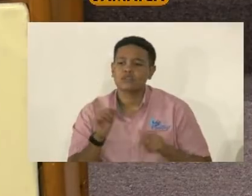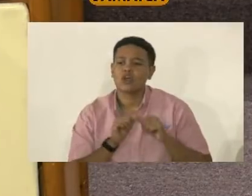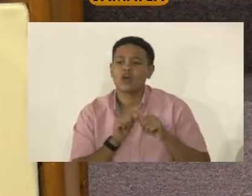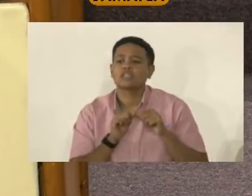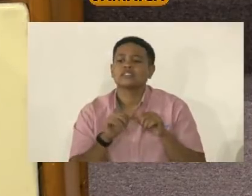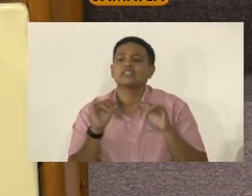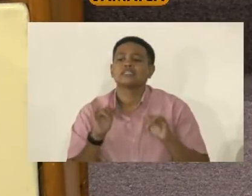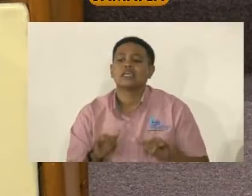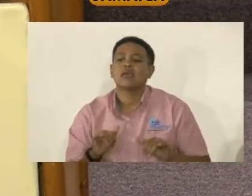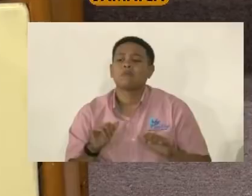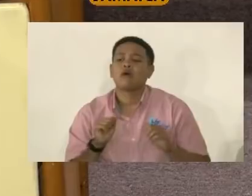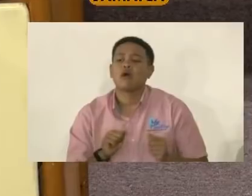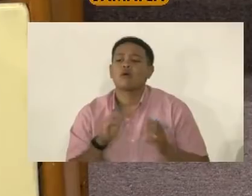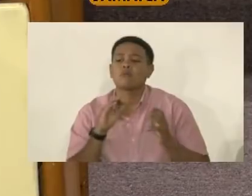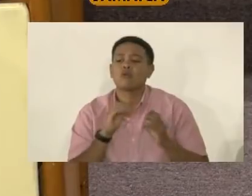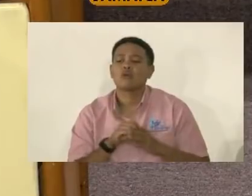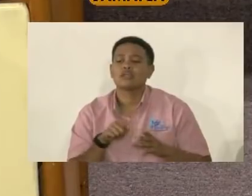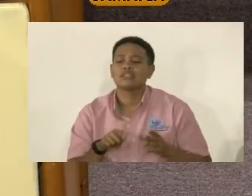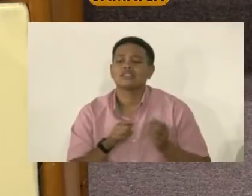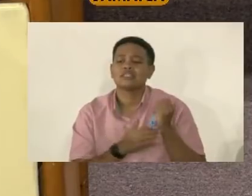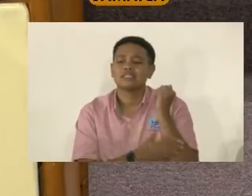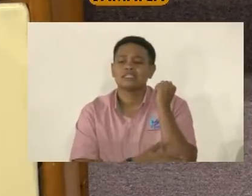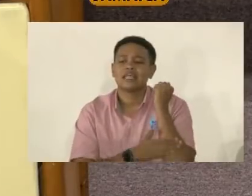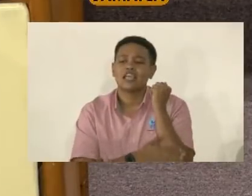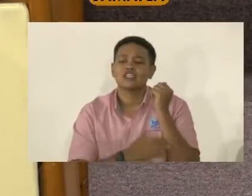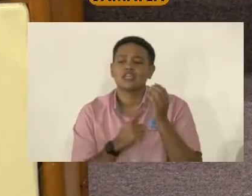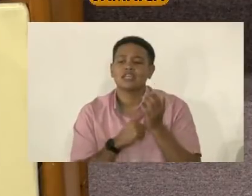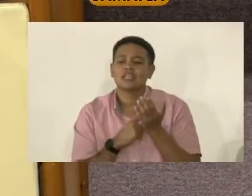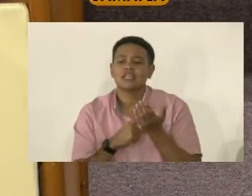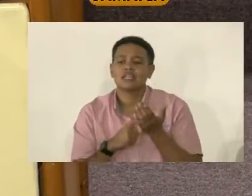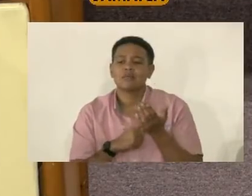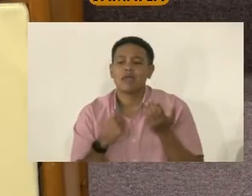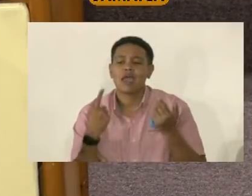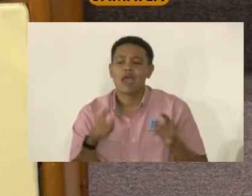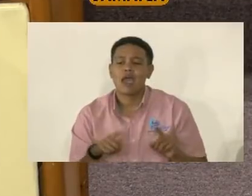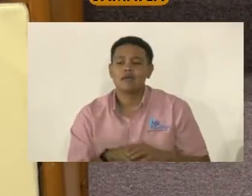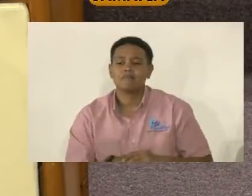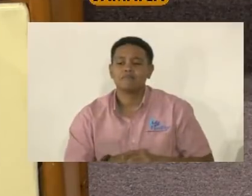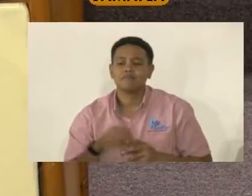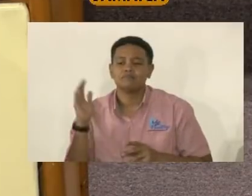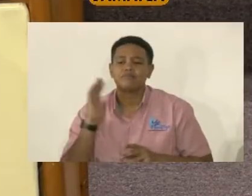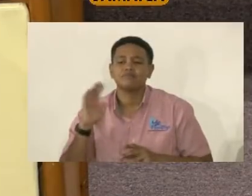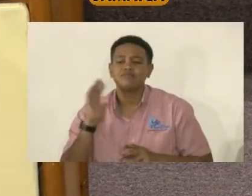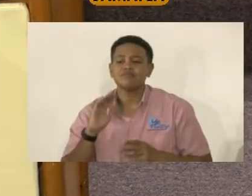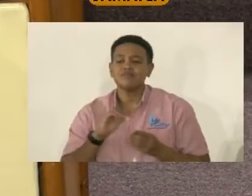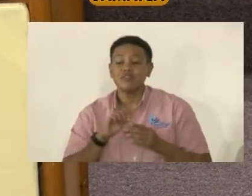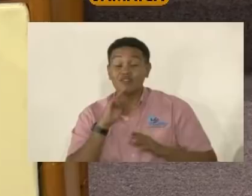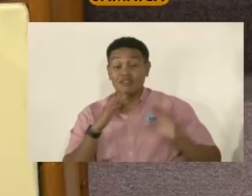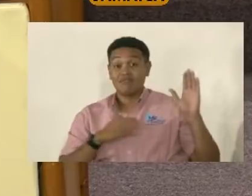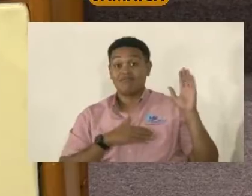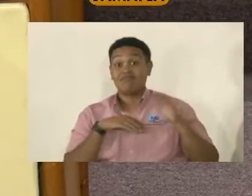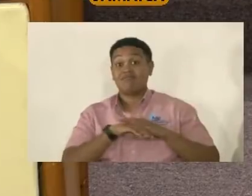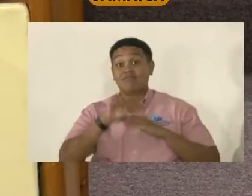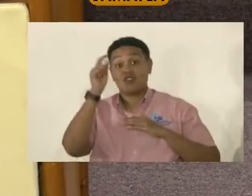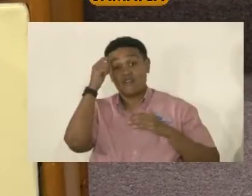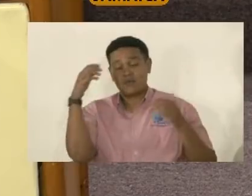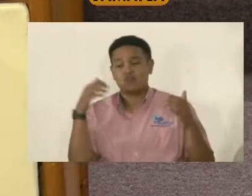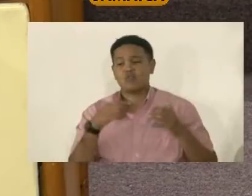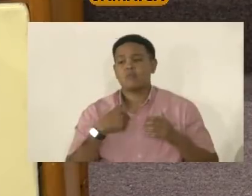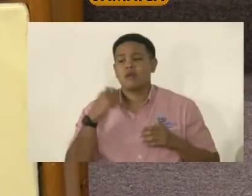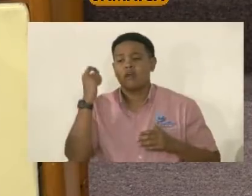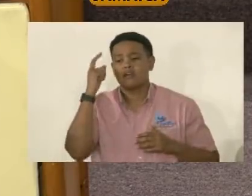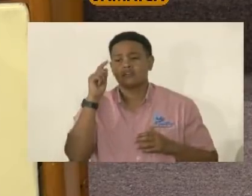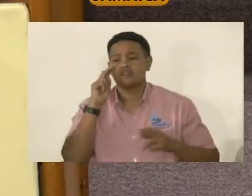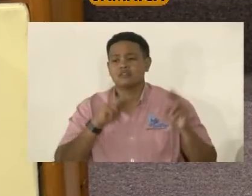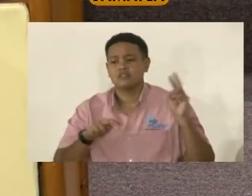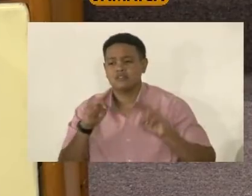and approach in these State of the Nation debates, Mr. President. Previous to being sworn in the Cabinet, it was known that I focused on the